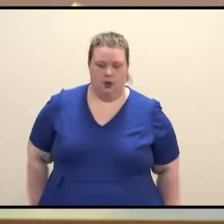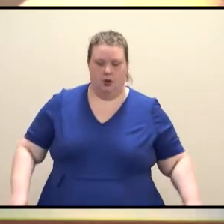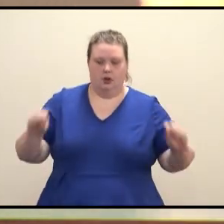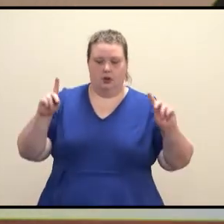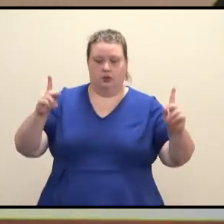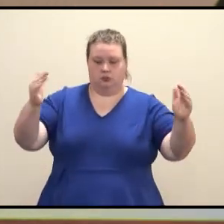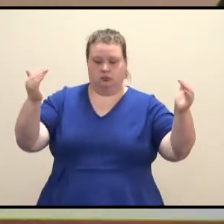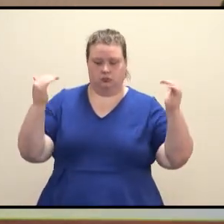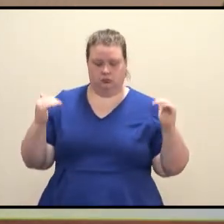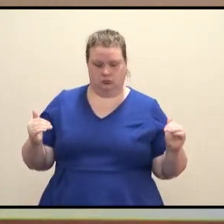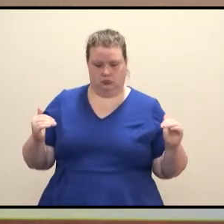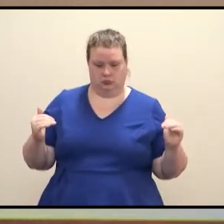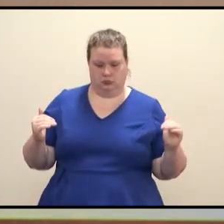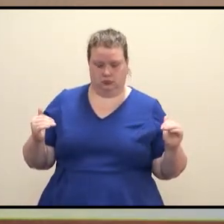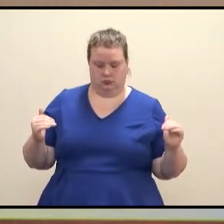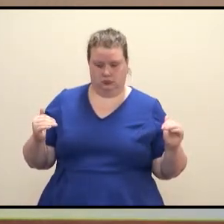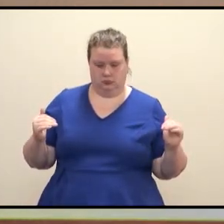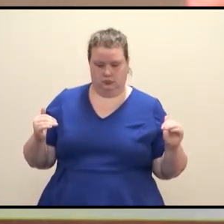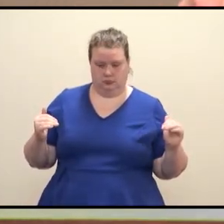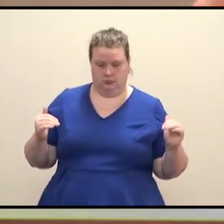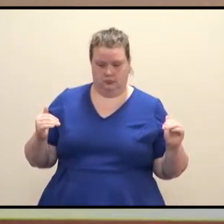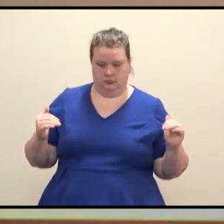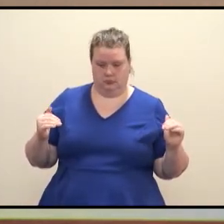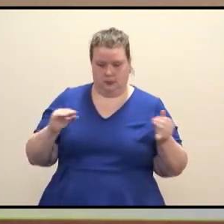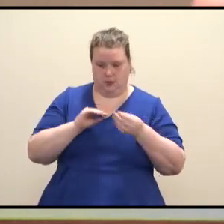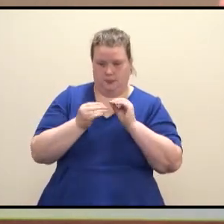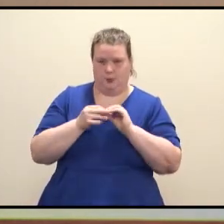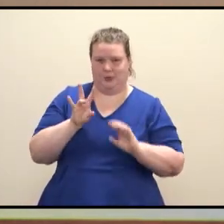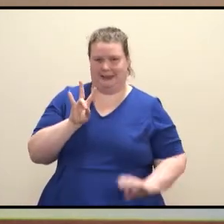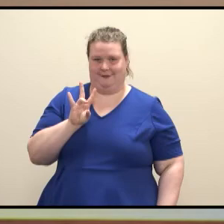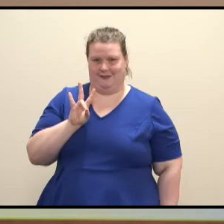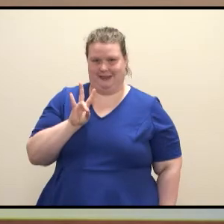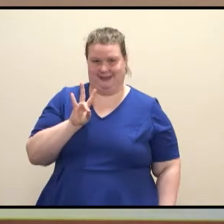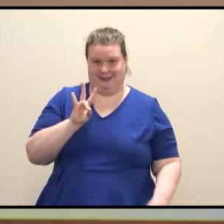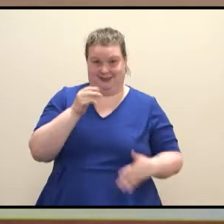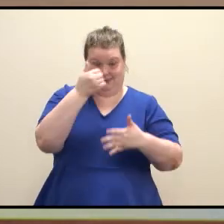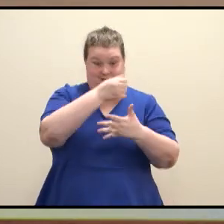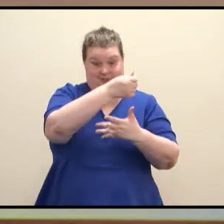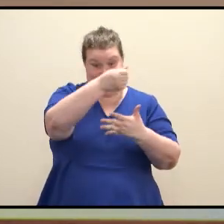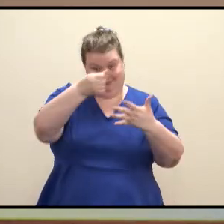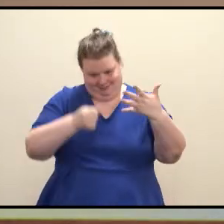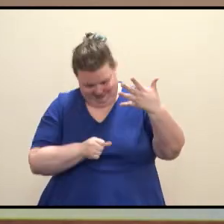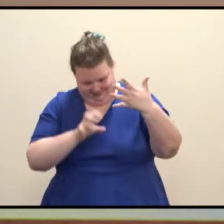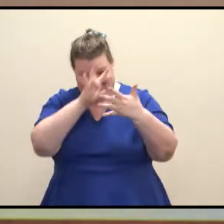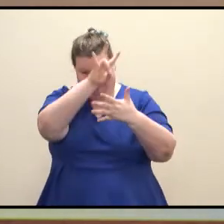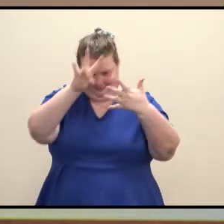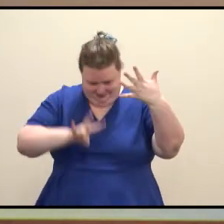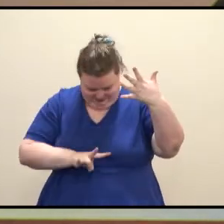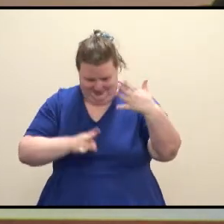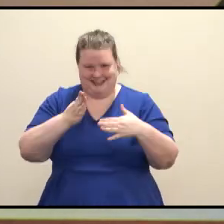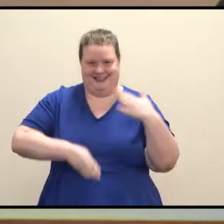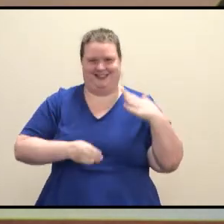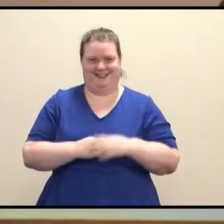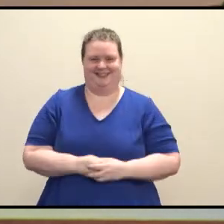Okay, on to our next item, item number 7, which is